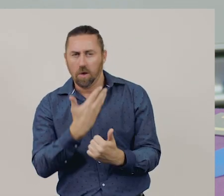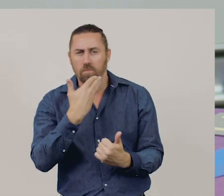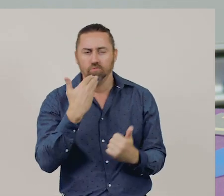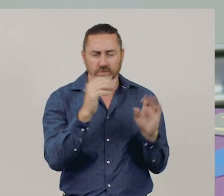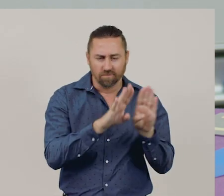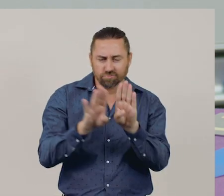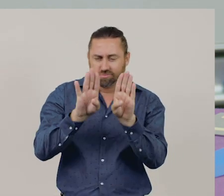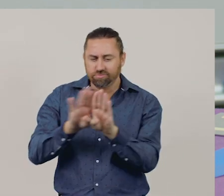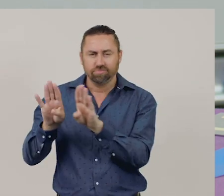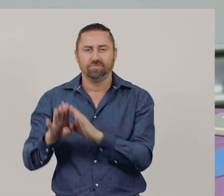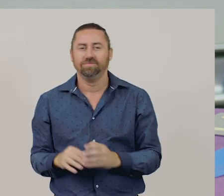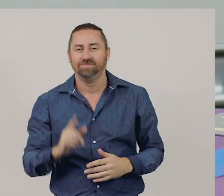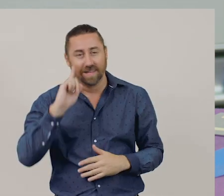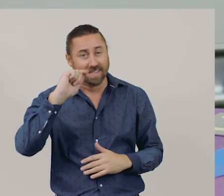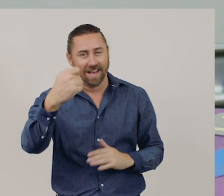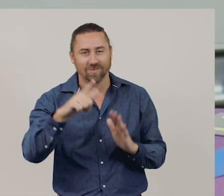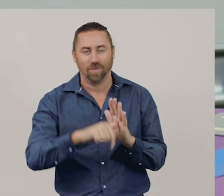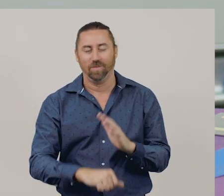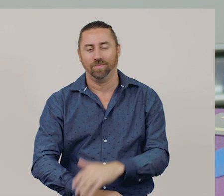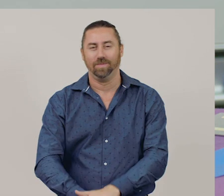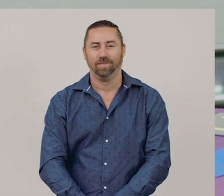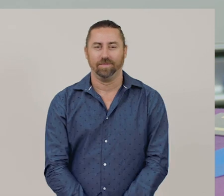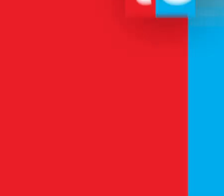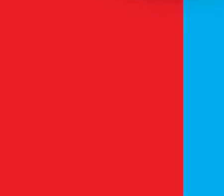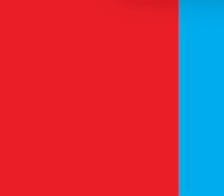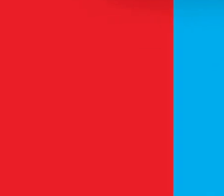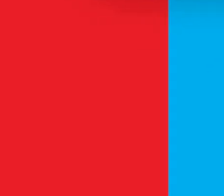beautiful tessellations. See you next time.